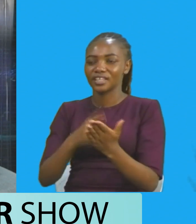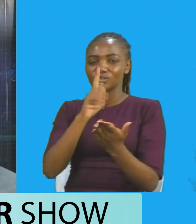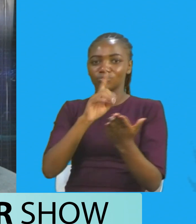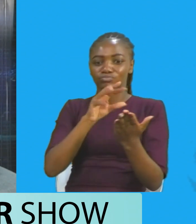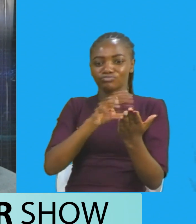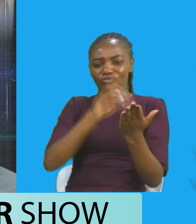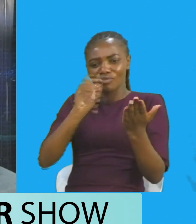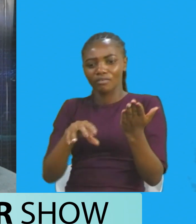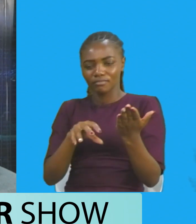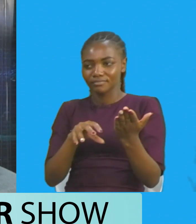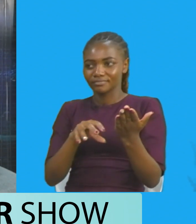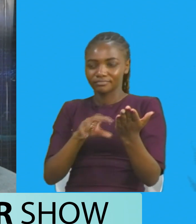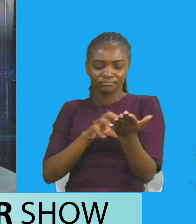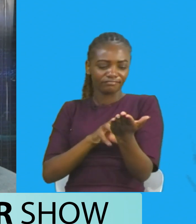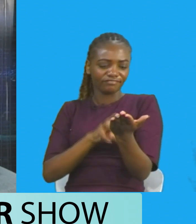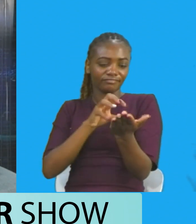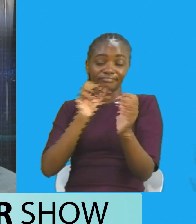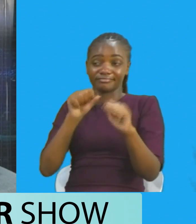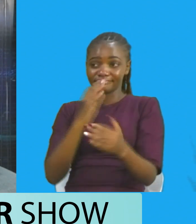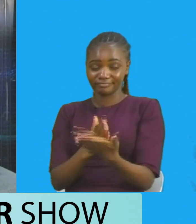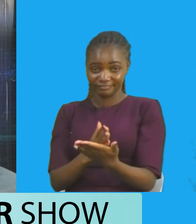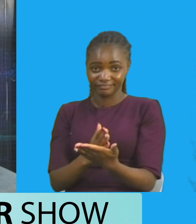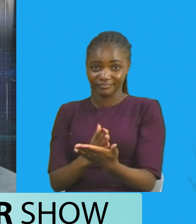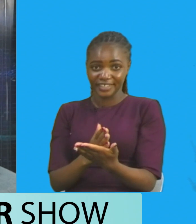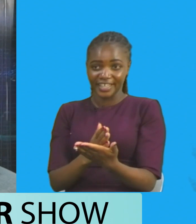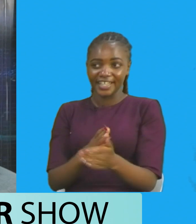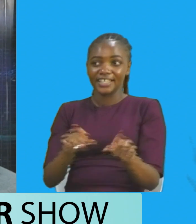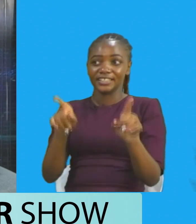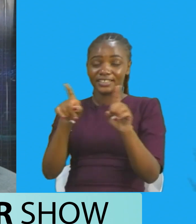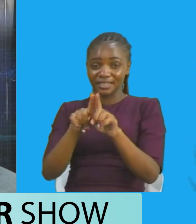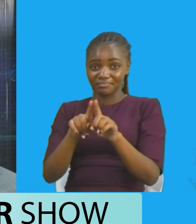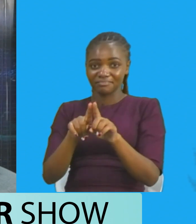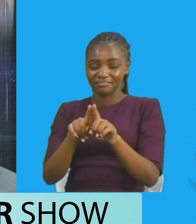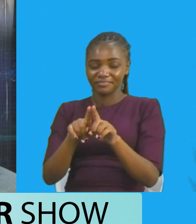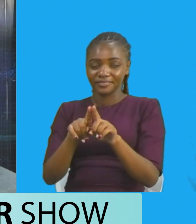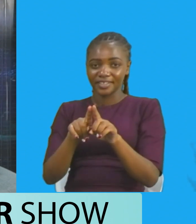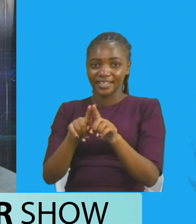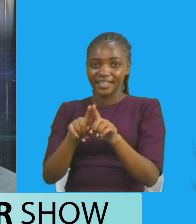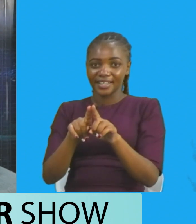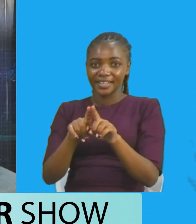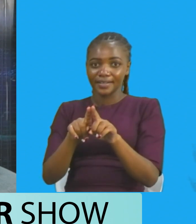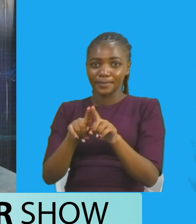pot or on the pan, and but I